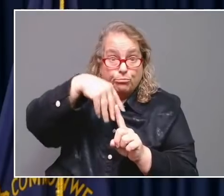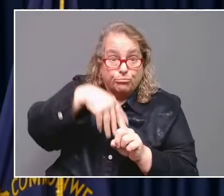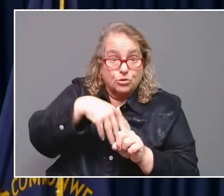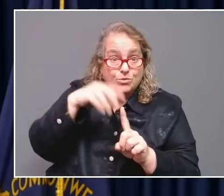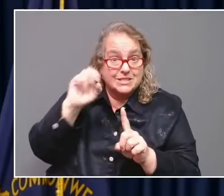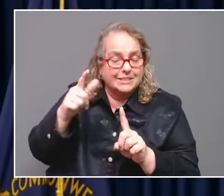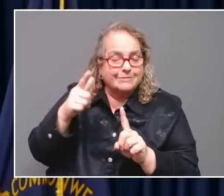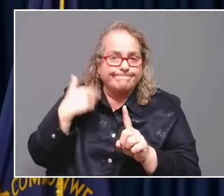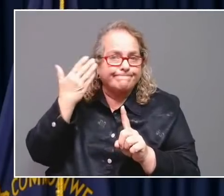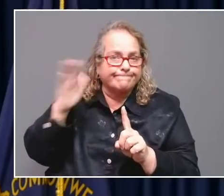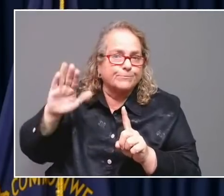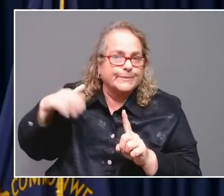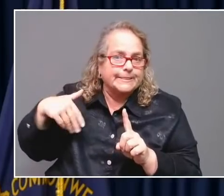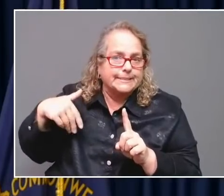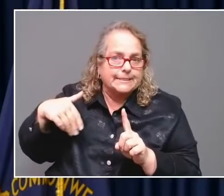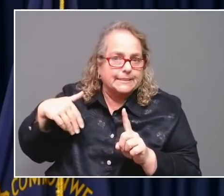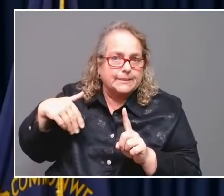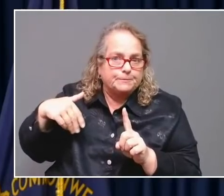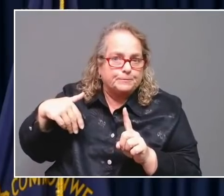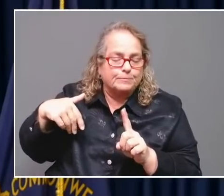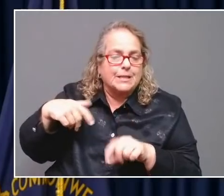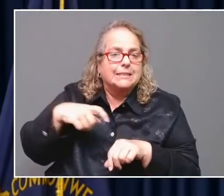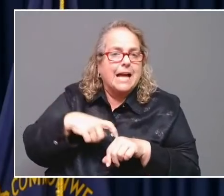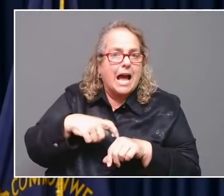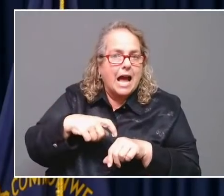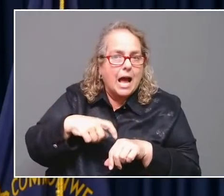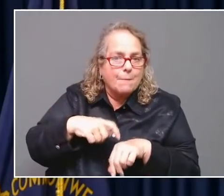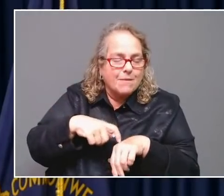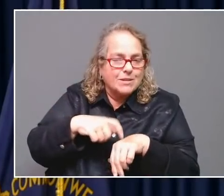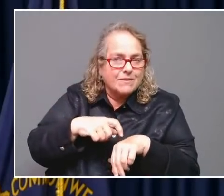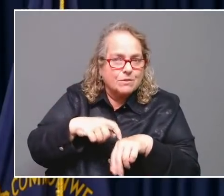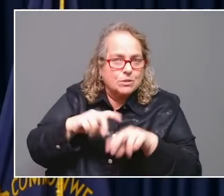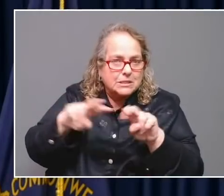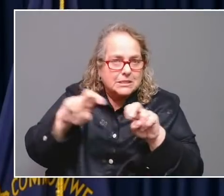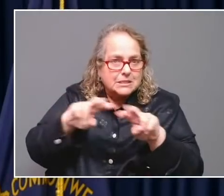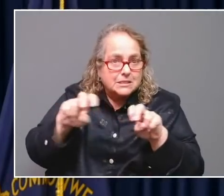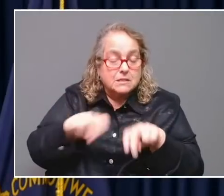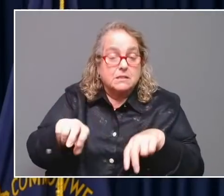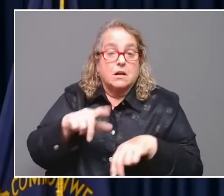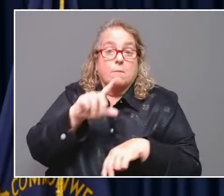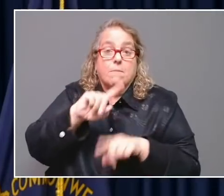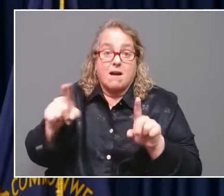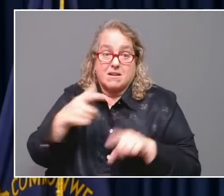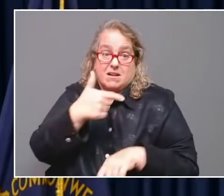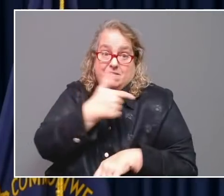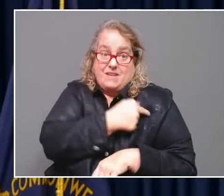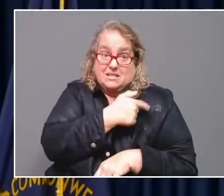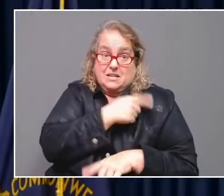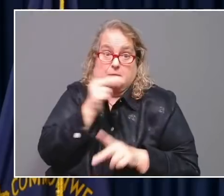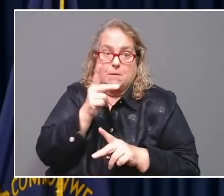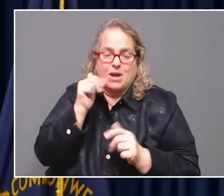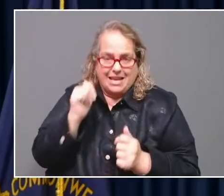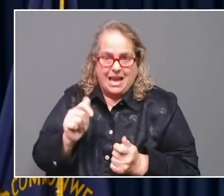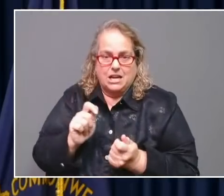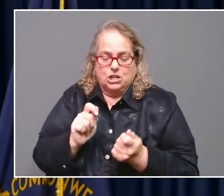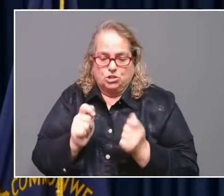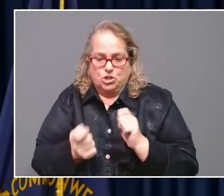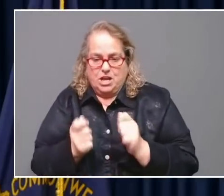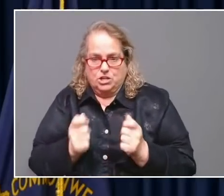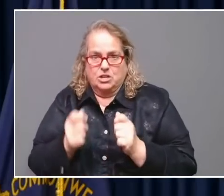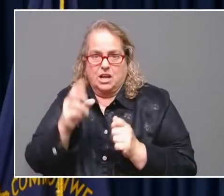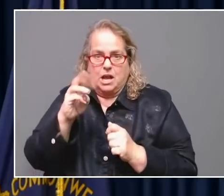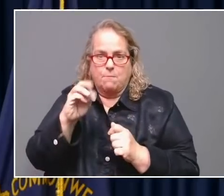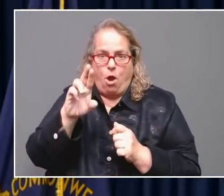tell if that's the case. The vaccine manufacturers, should the need arise, are able to adapt those mRNA vaccines relatively